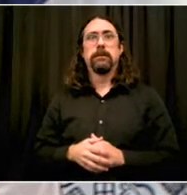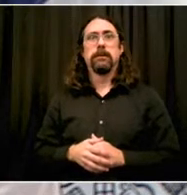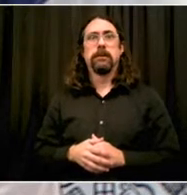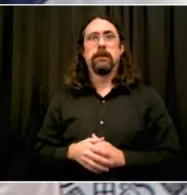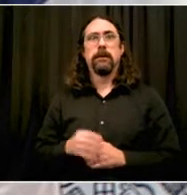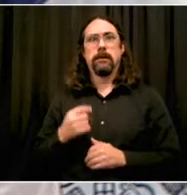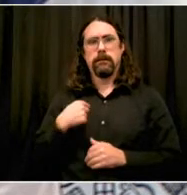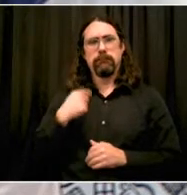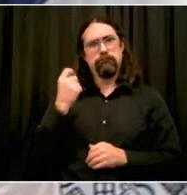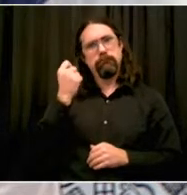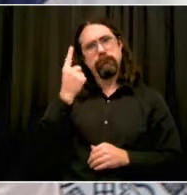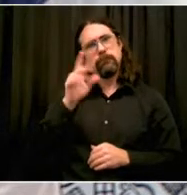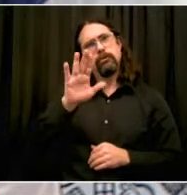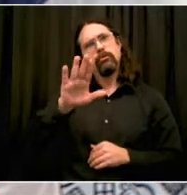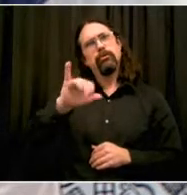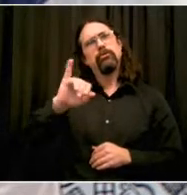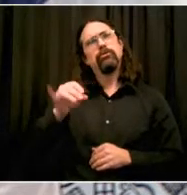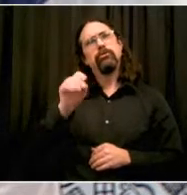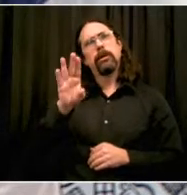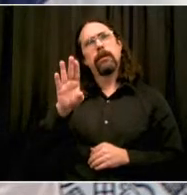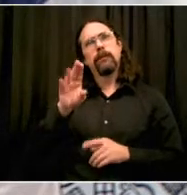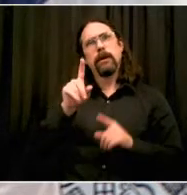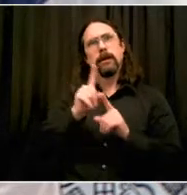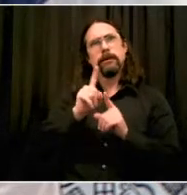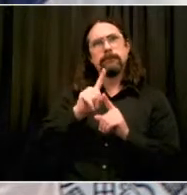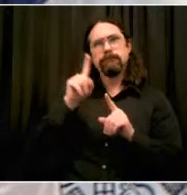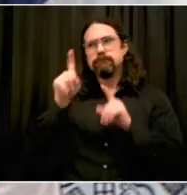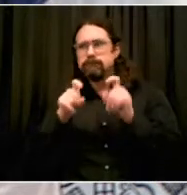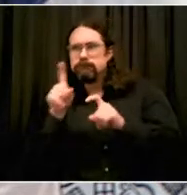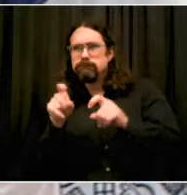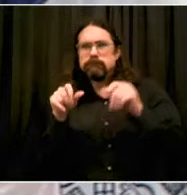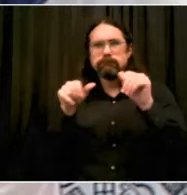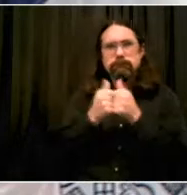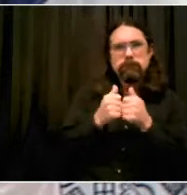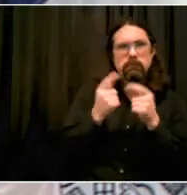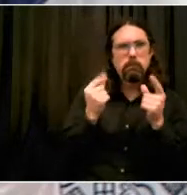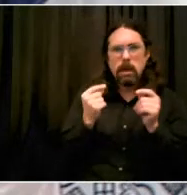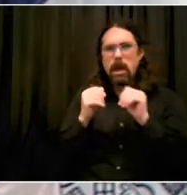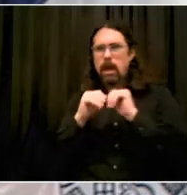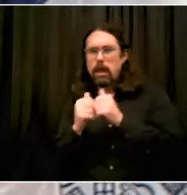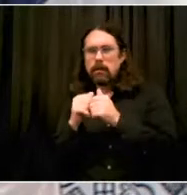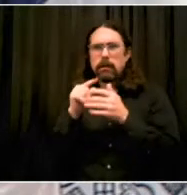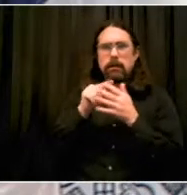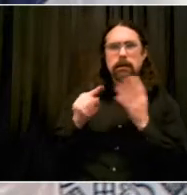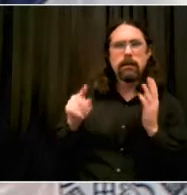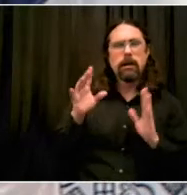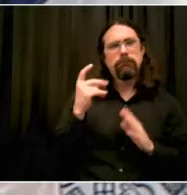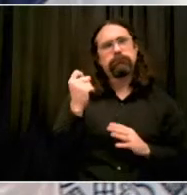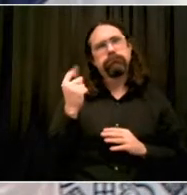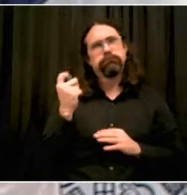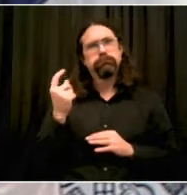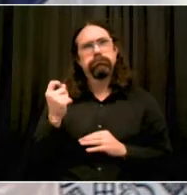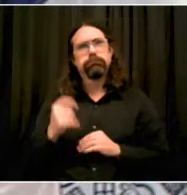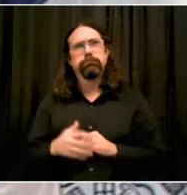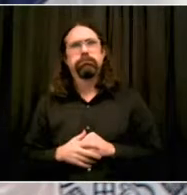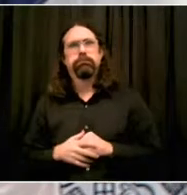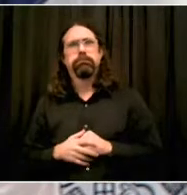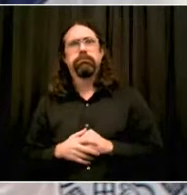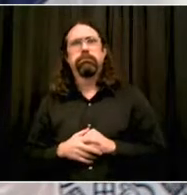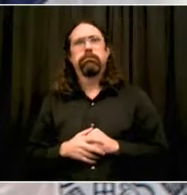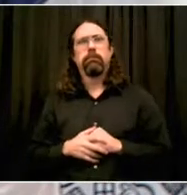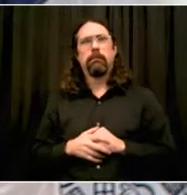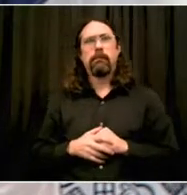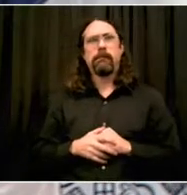clear and make sure city and state really had talked all that through. It doesn't always happen on, the